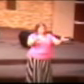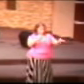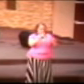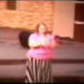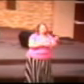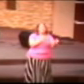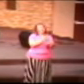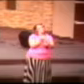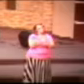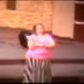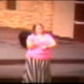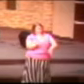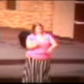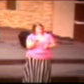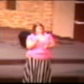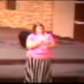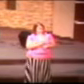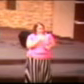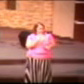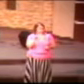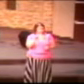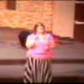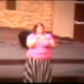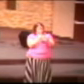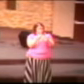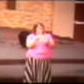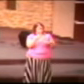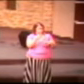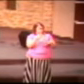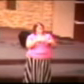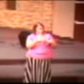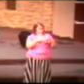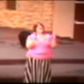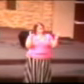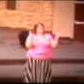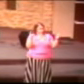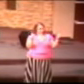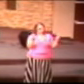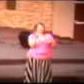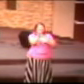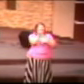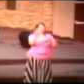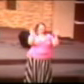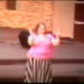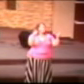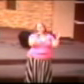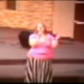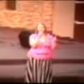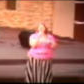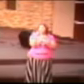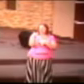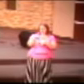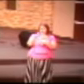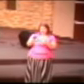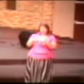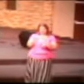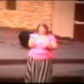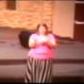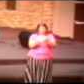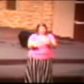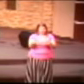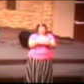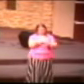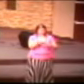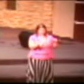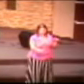and we come here to meet in what we have called in the last few weeks the airport, not because this is a destination, but